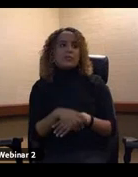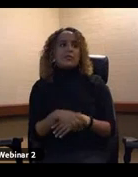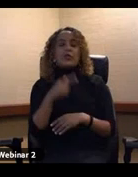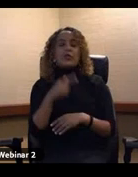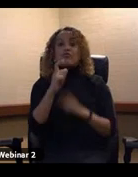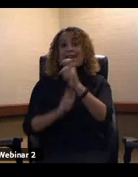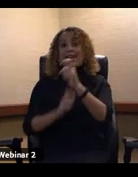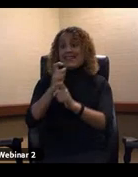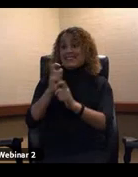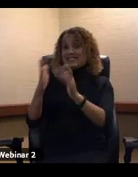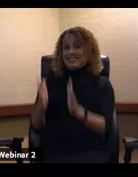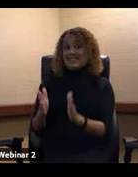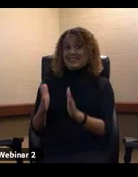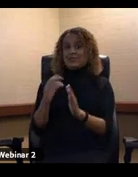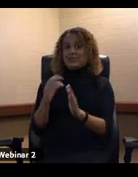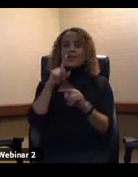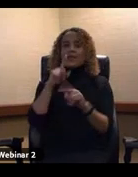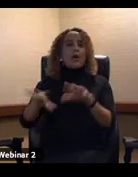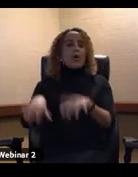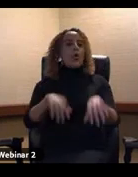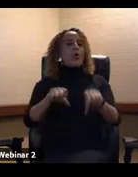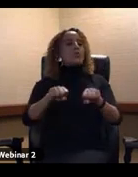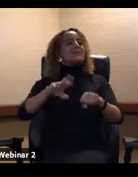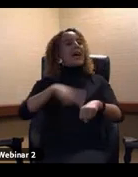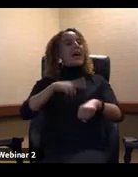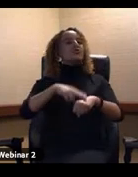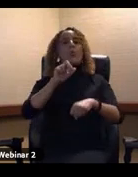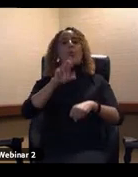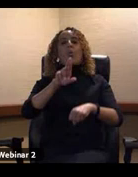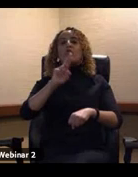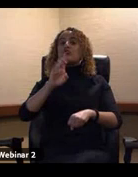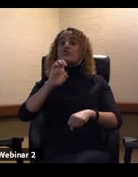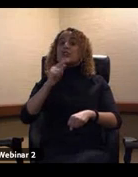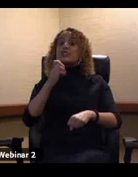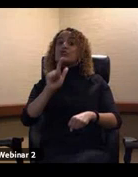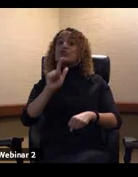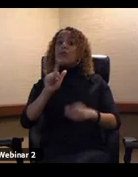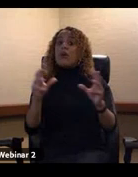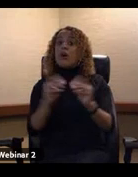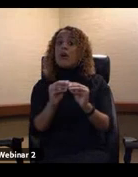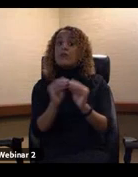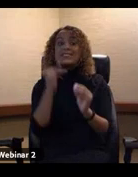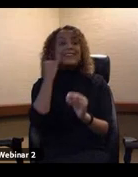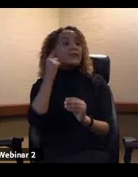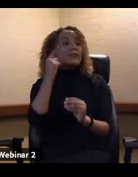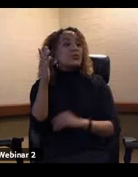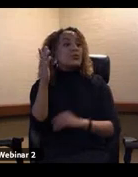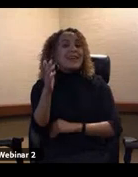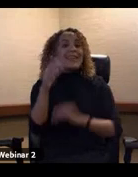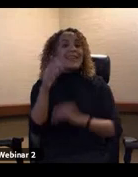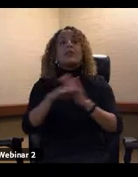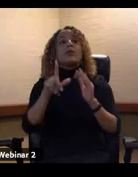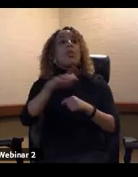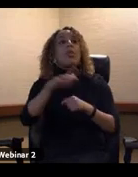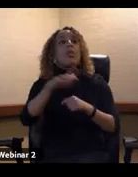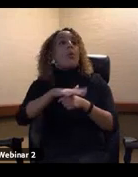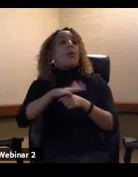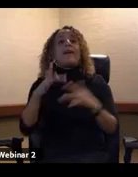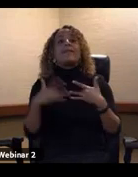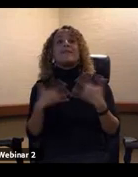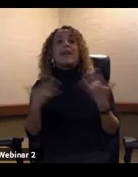Grantees may not use grant funds to host or present at national or regional conferences. If presenting at a local event or even a statewide